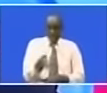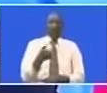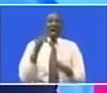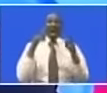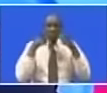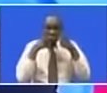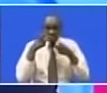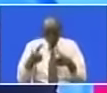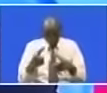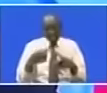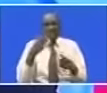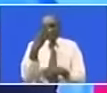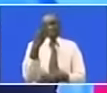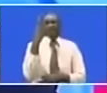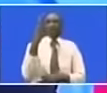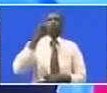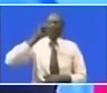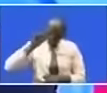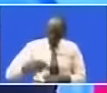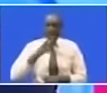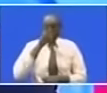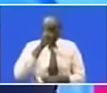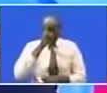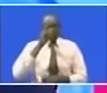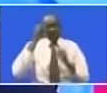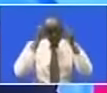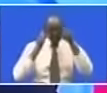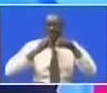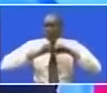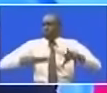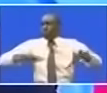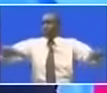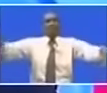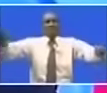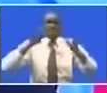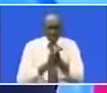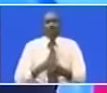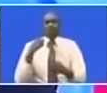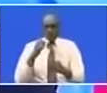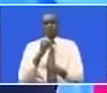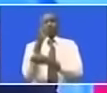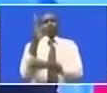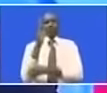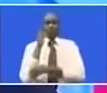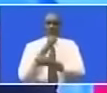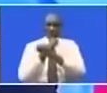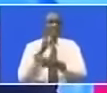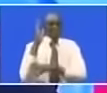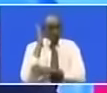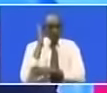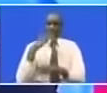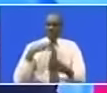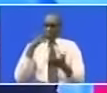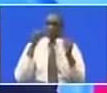Coast, 34,000 soldiers have been deployed around the country amid fears of election-related violence, as